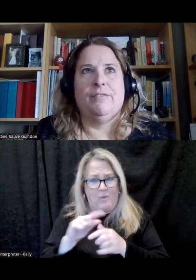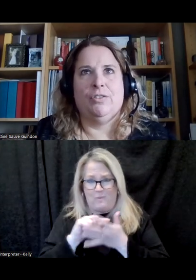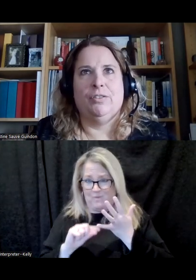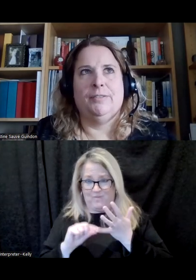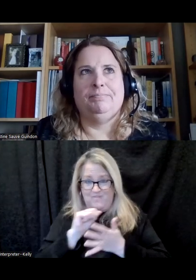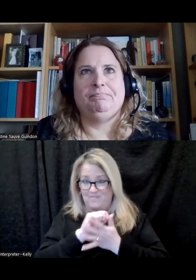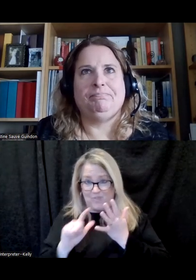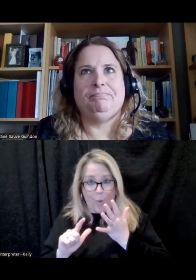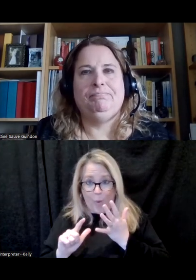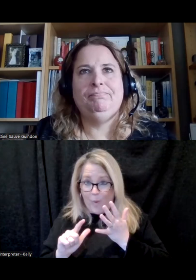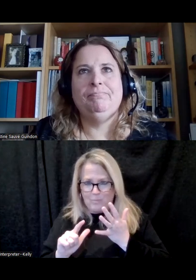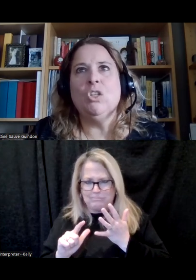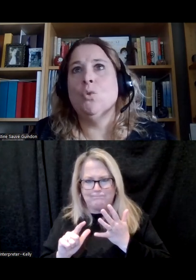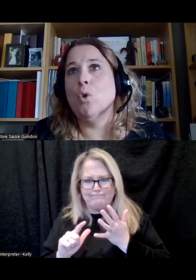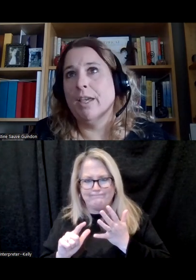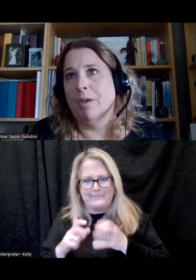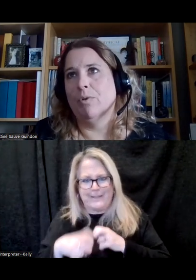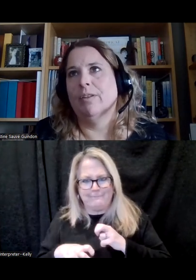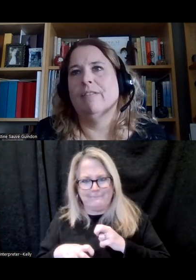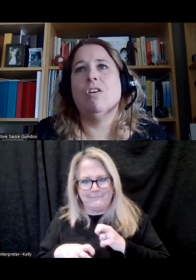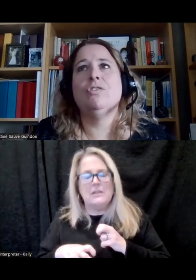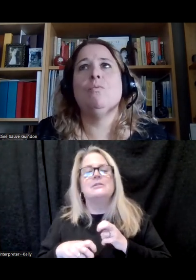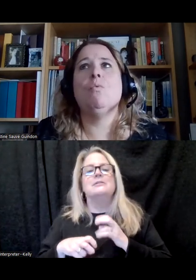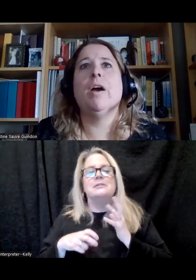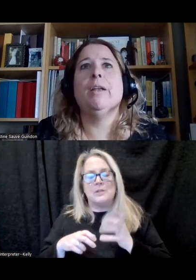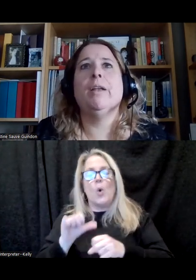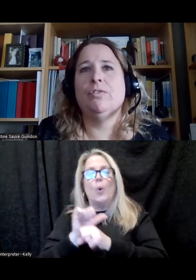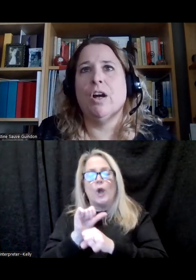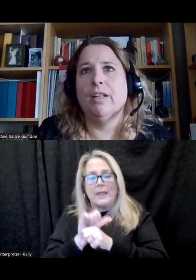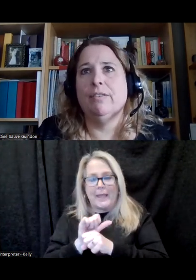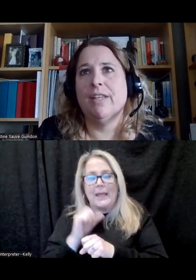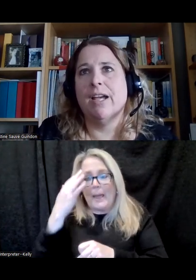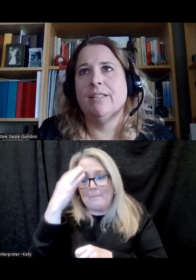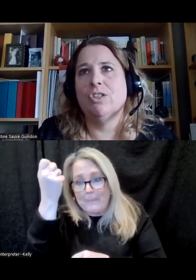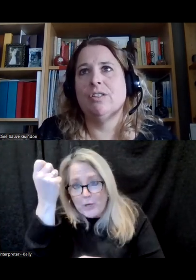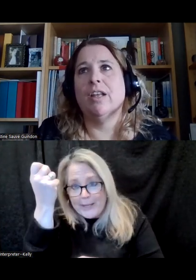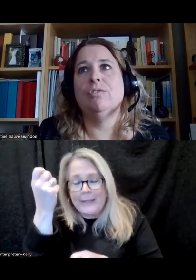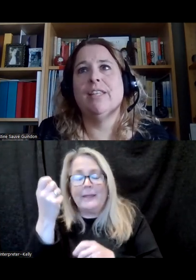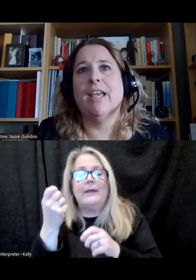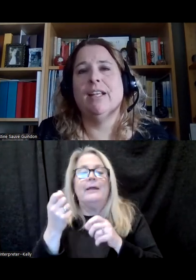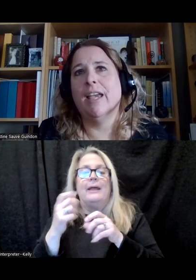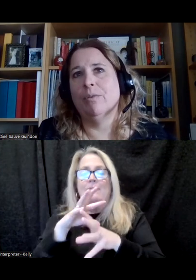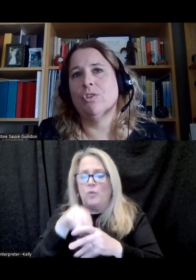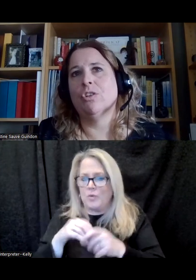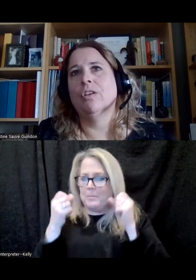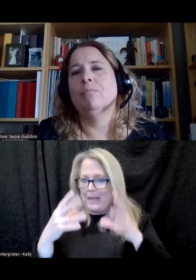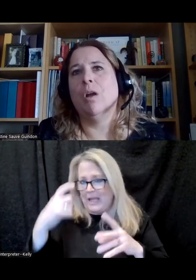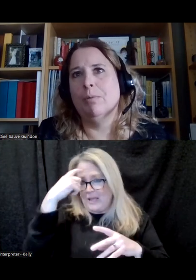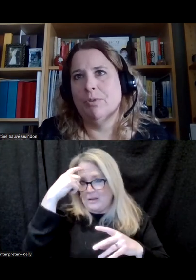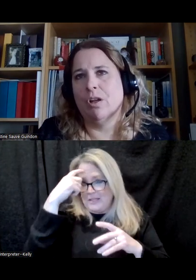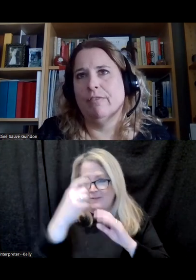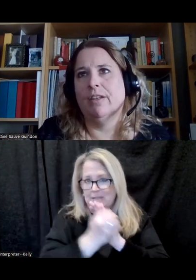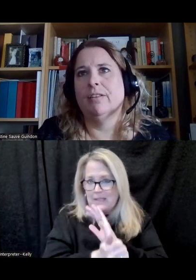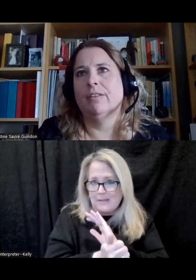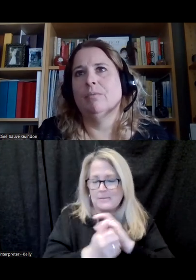it's difficult. So working memory involves a wide range of cognitive tasks, such as understanding language,